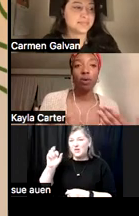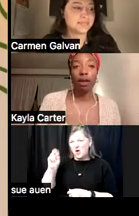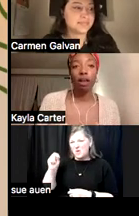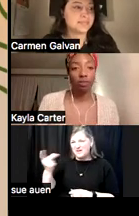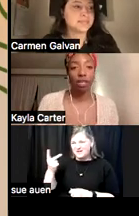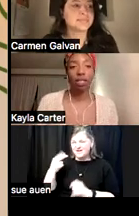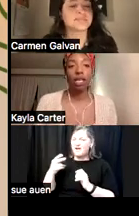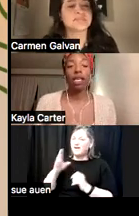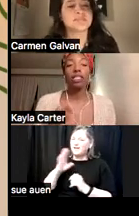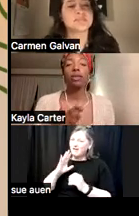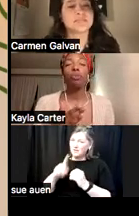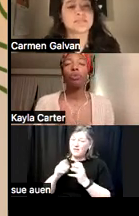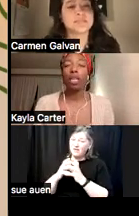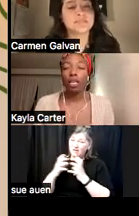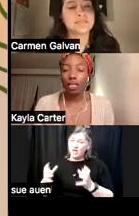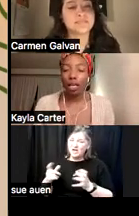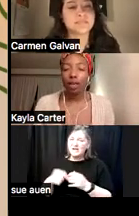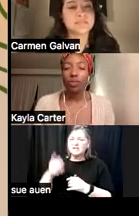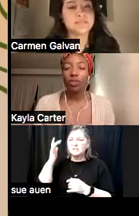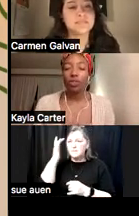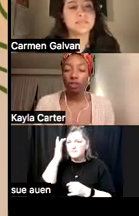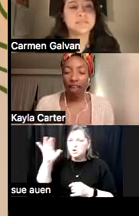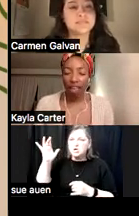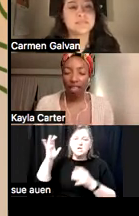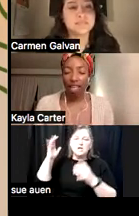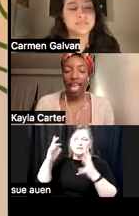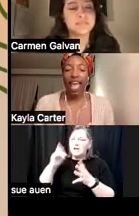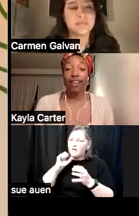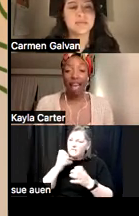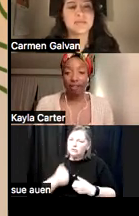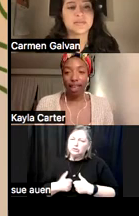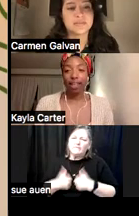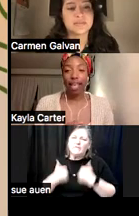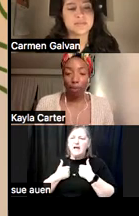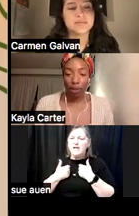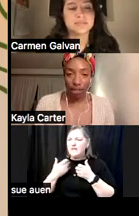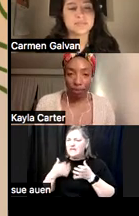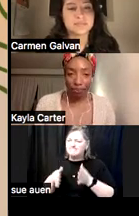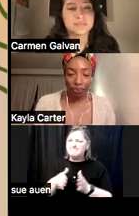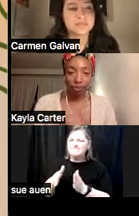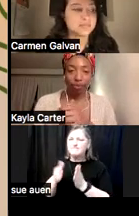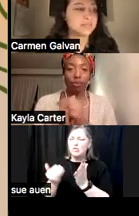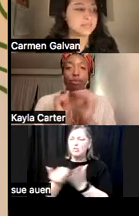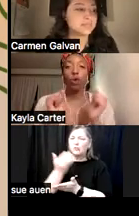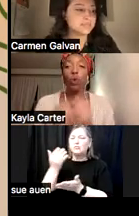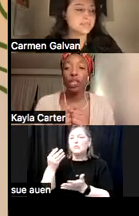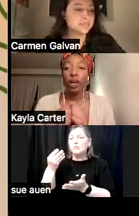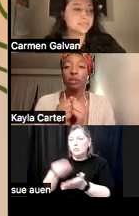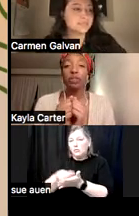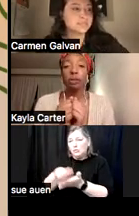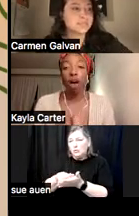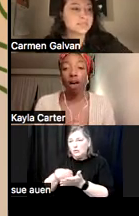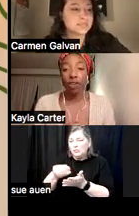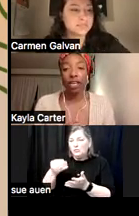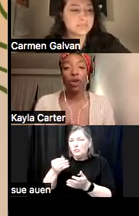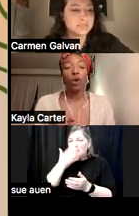reference quite often is the brilliance of surviving and navigating capitalism. When you are